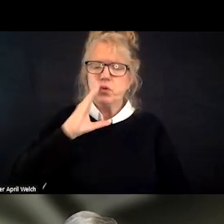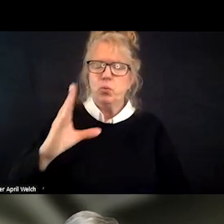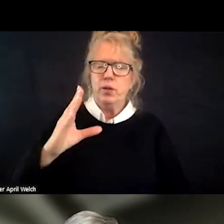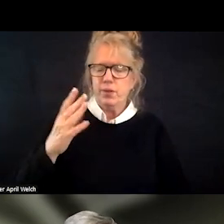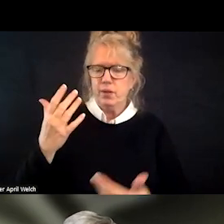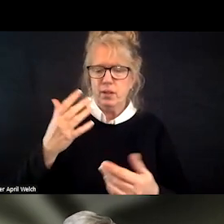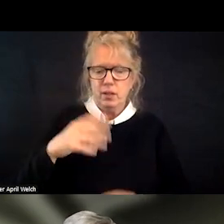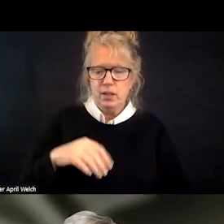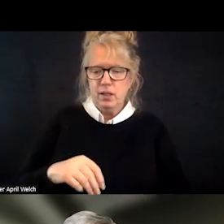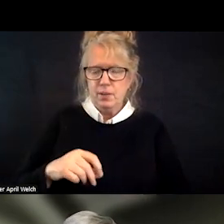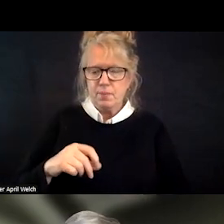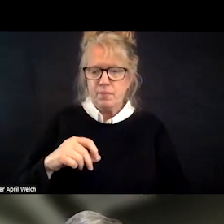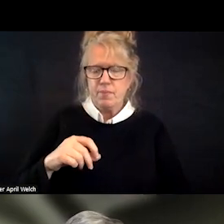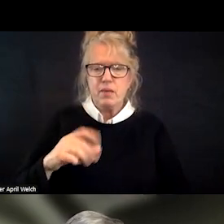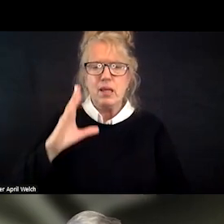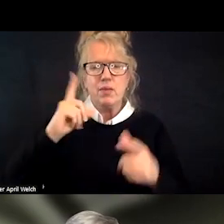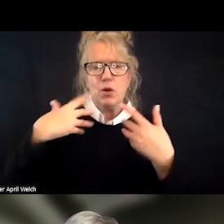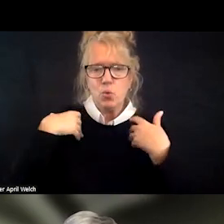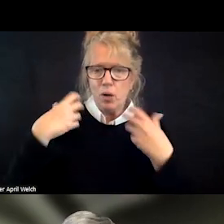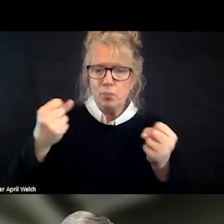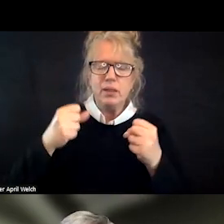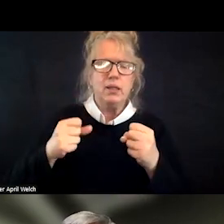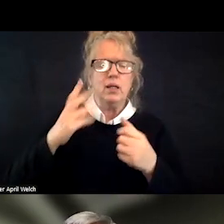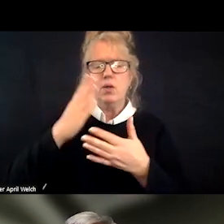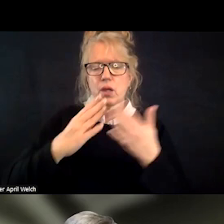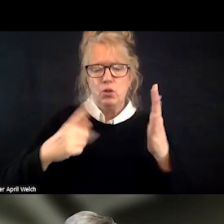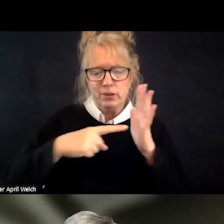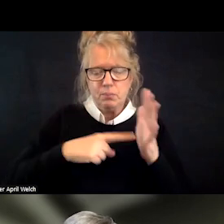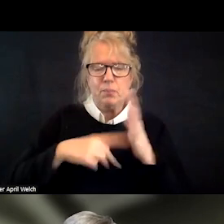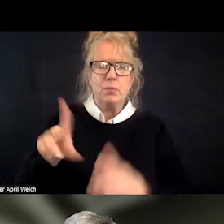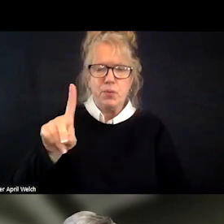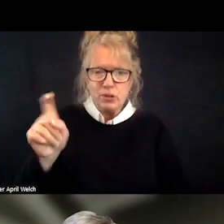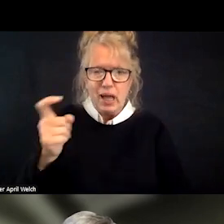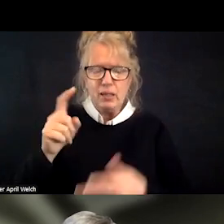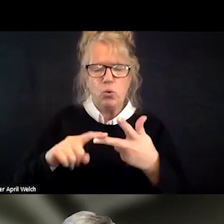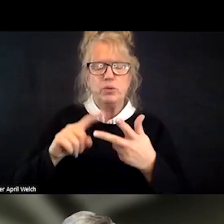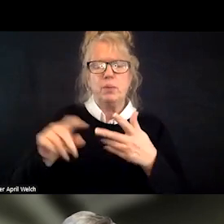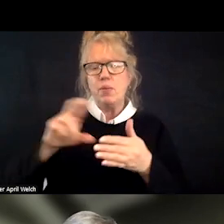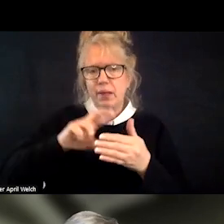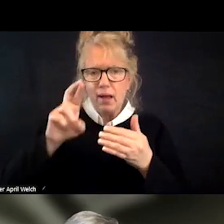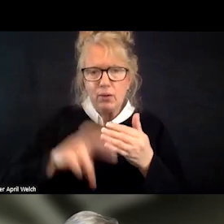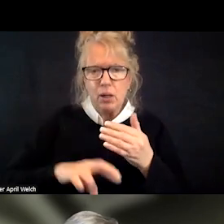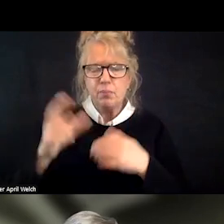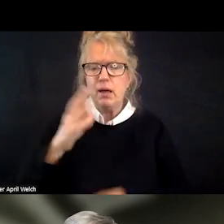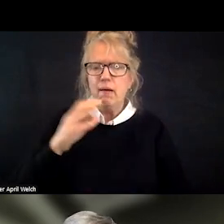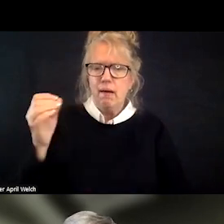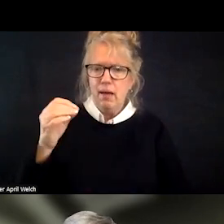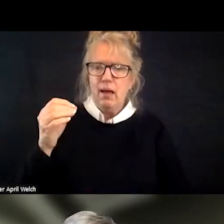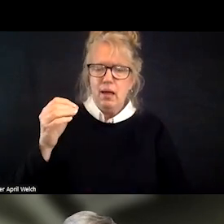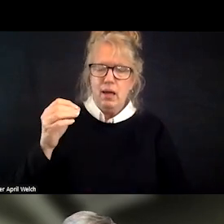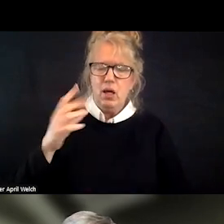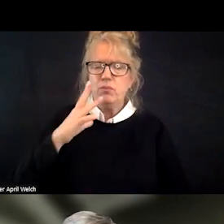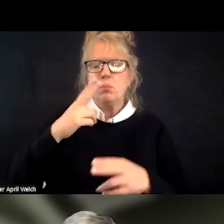their well-being, their symptoms, their diagnosis, and their outcomes. But wanted to just give that